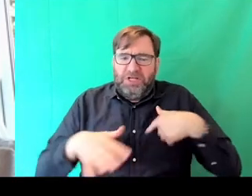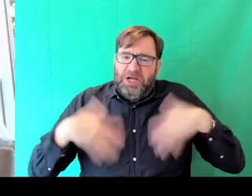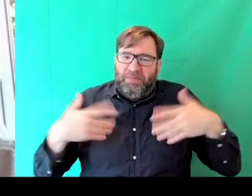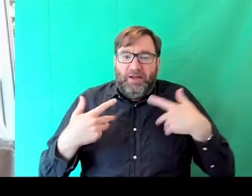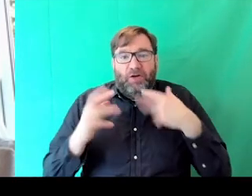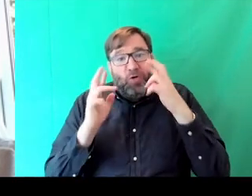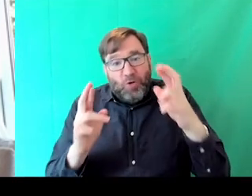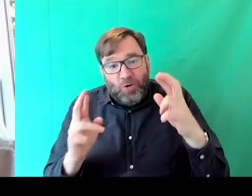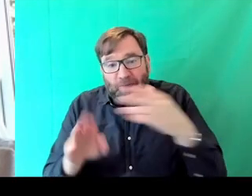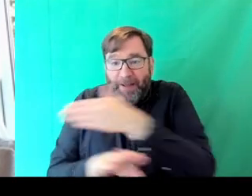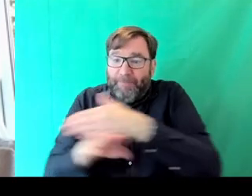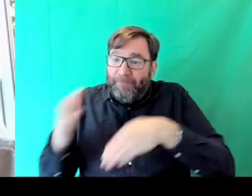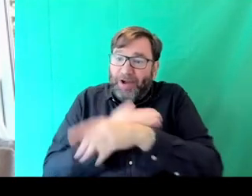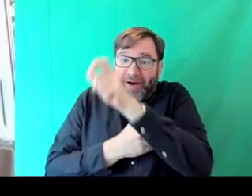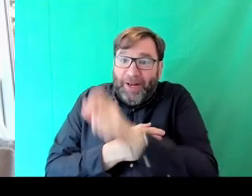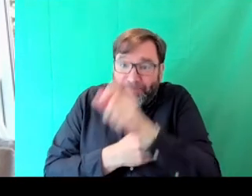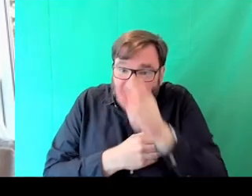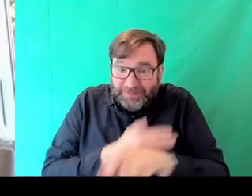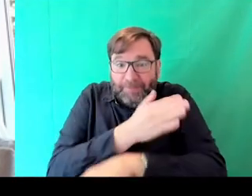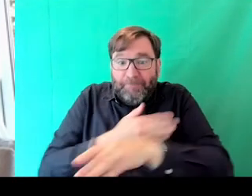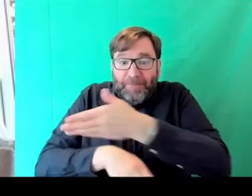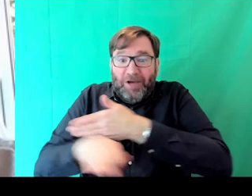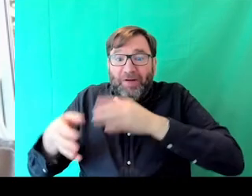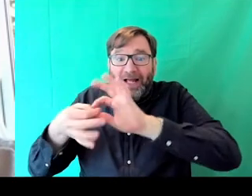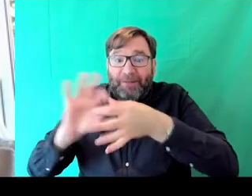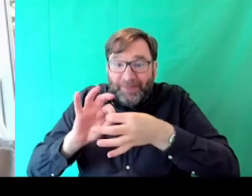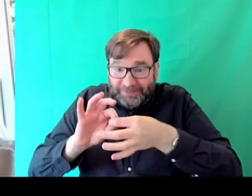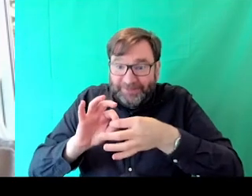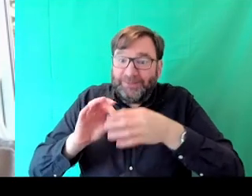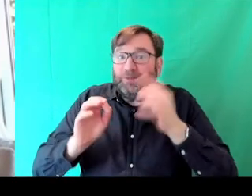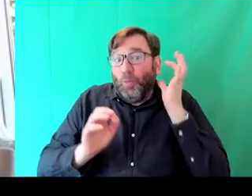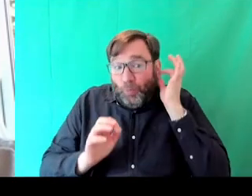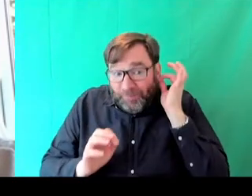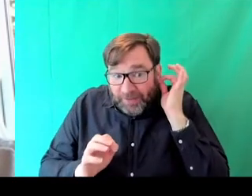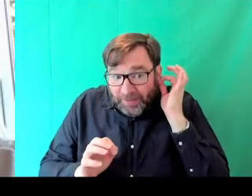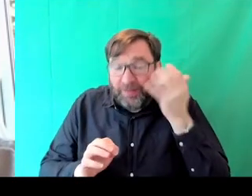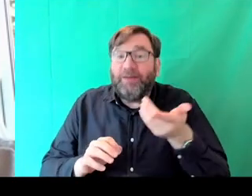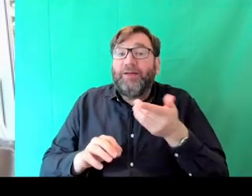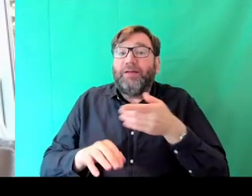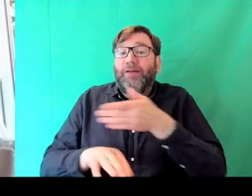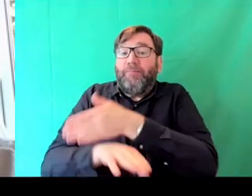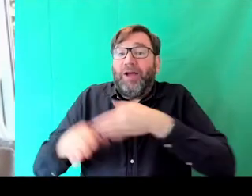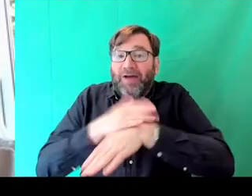the combination of both you and Tucker's responses to your questions here, because they kind of point to